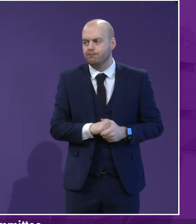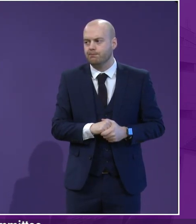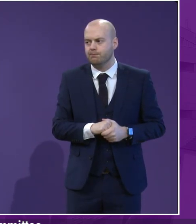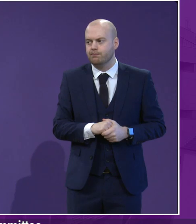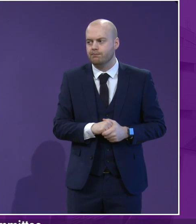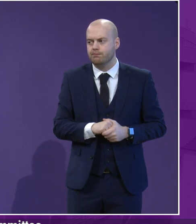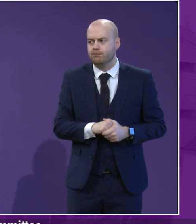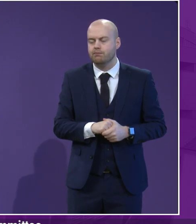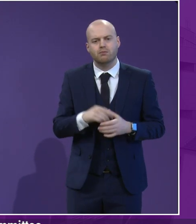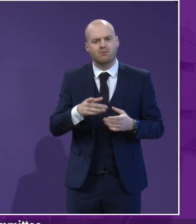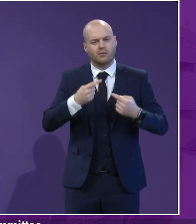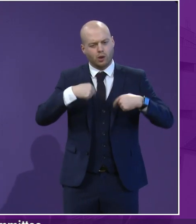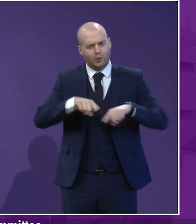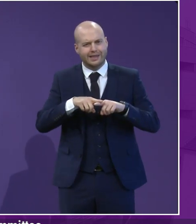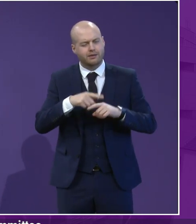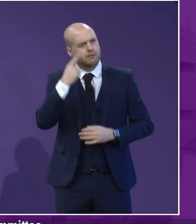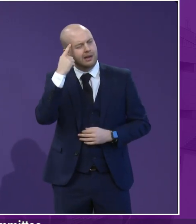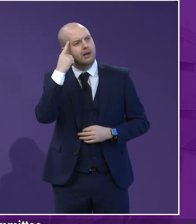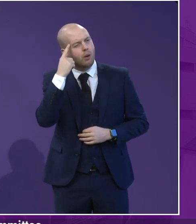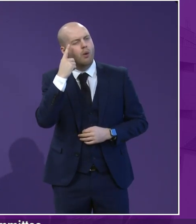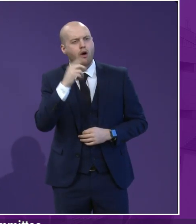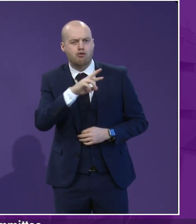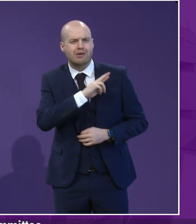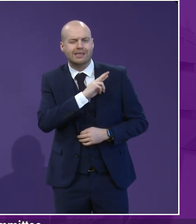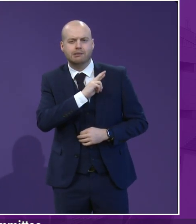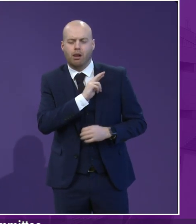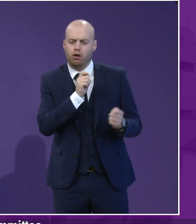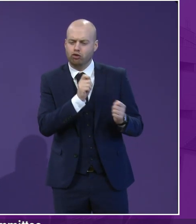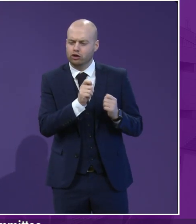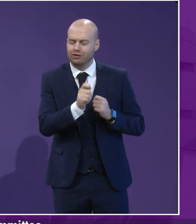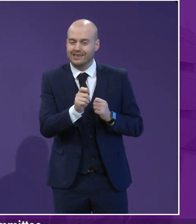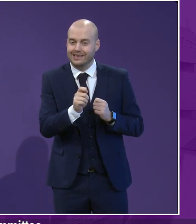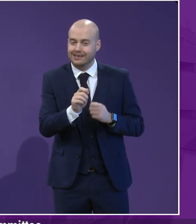persistent, system-wide, wicked kinds of issues.